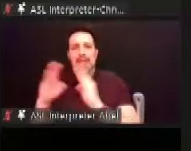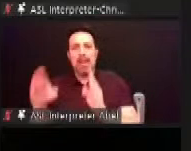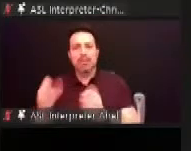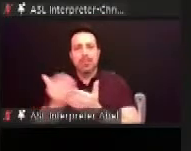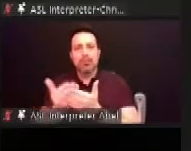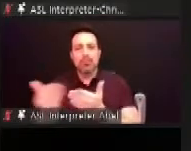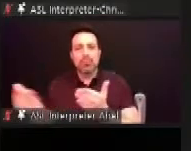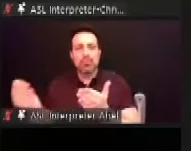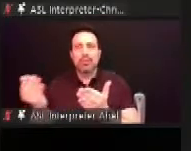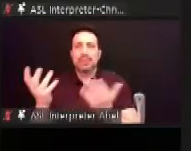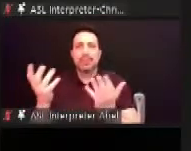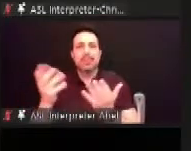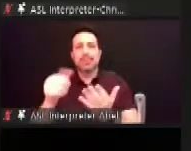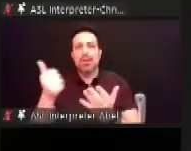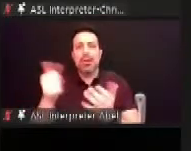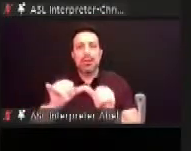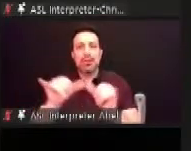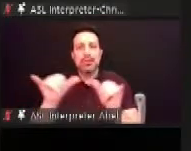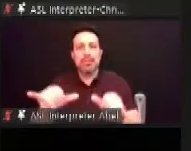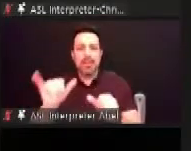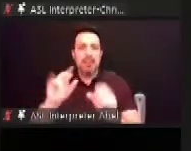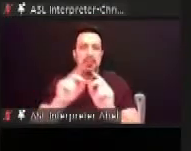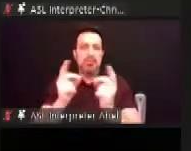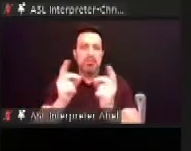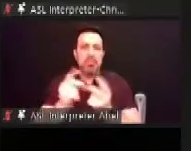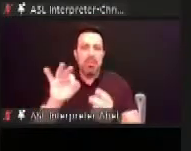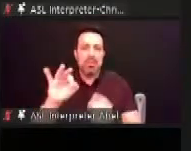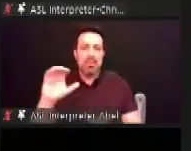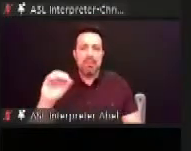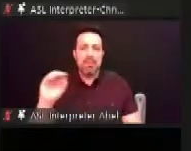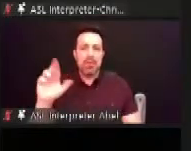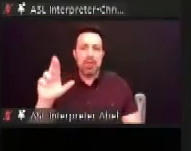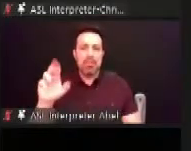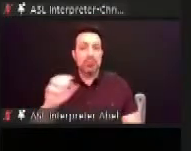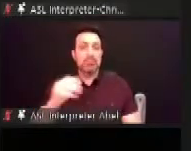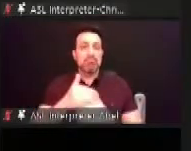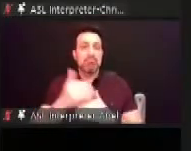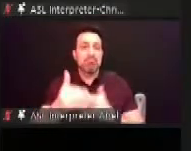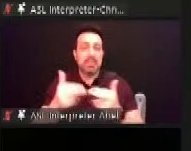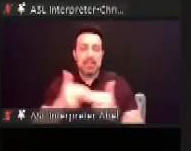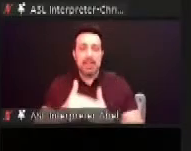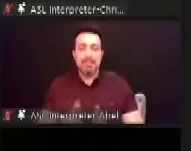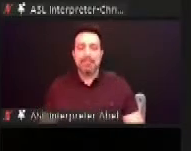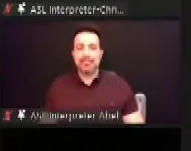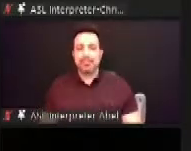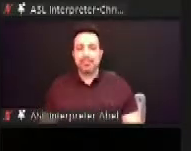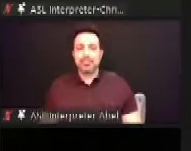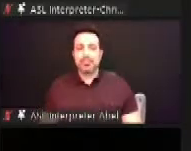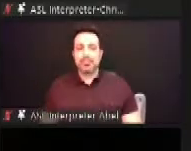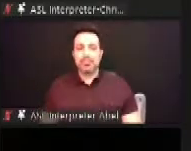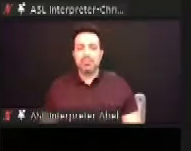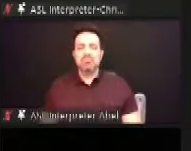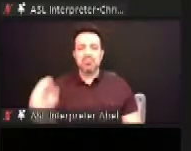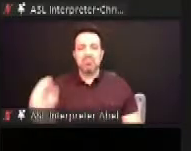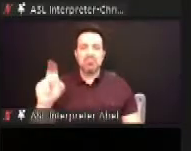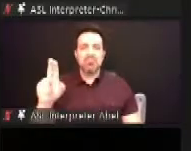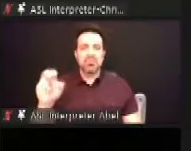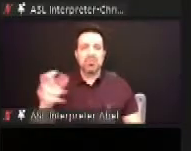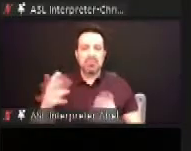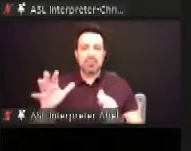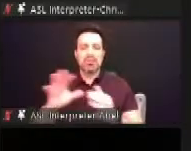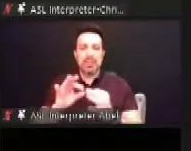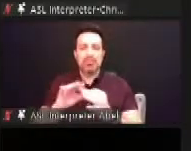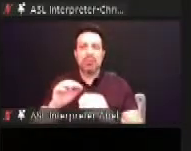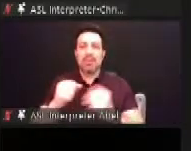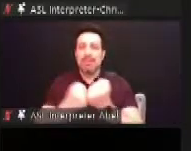partners in other systems such as the Department of Commerce. Next slide. as Sue mentioned, Foundational